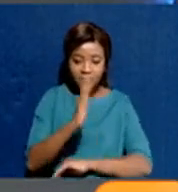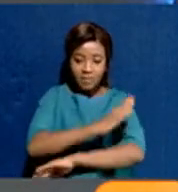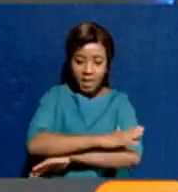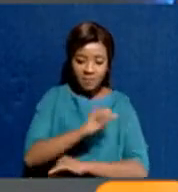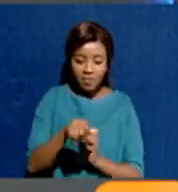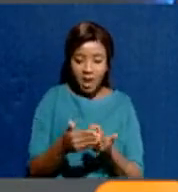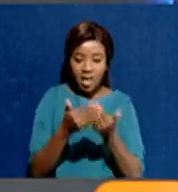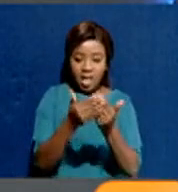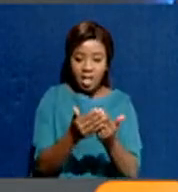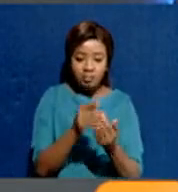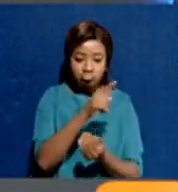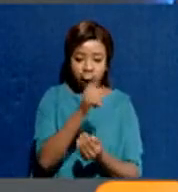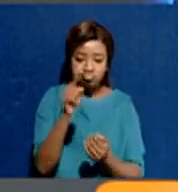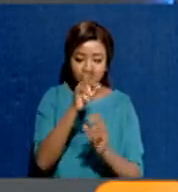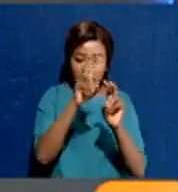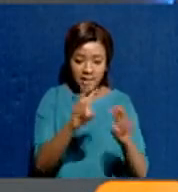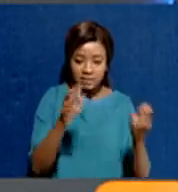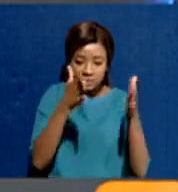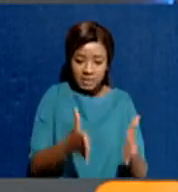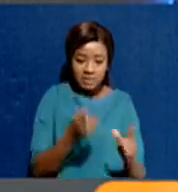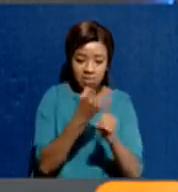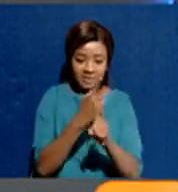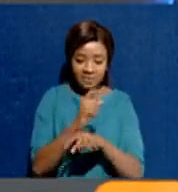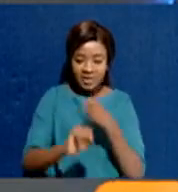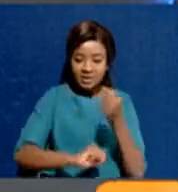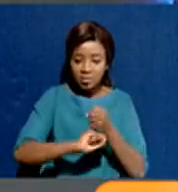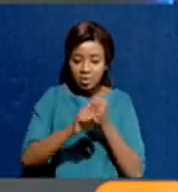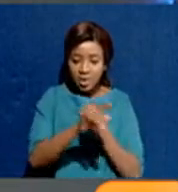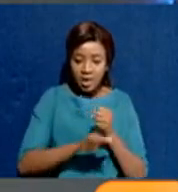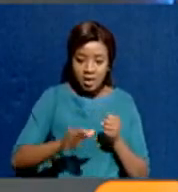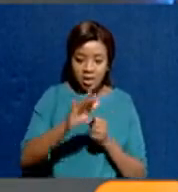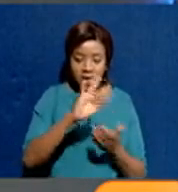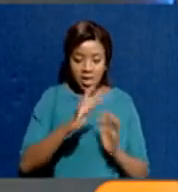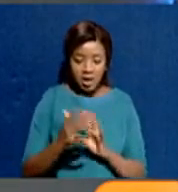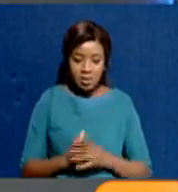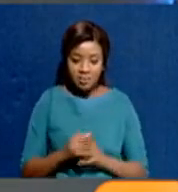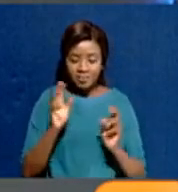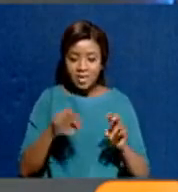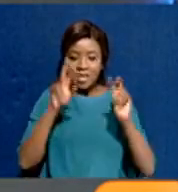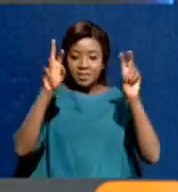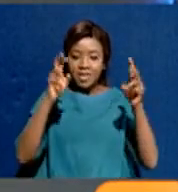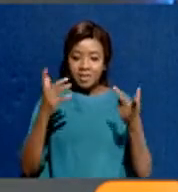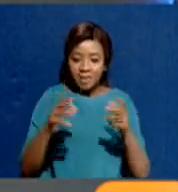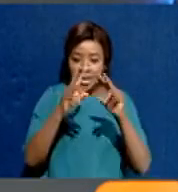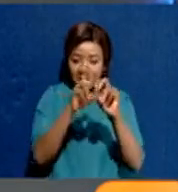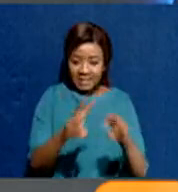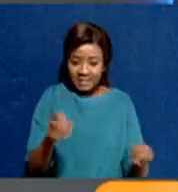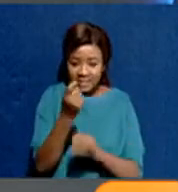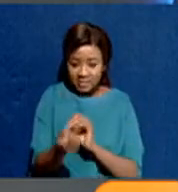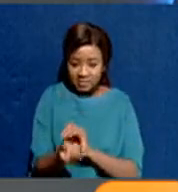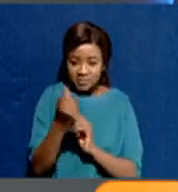African researchers and revolutionizing the research landscape on the continent. Dubbed Research Spring,